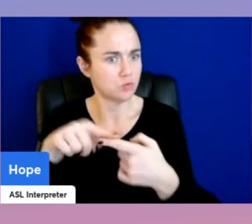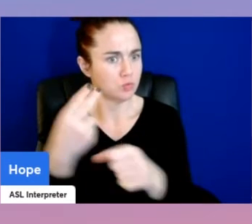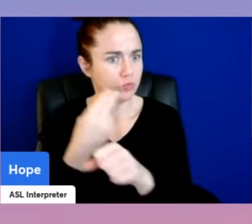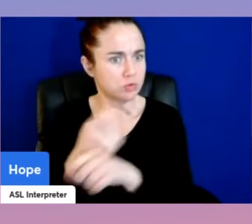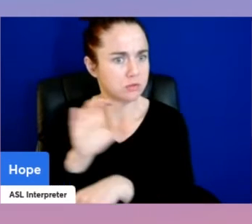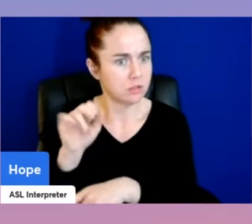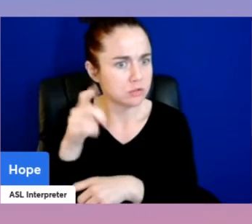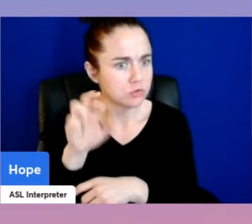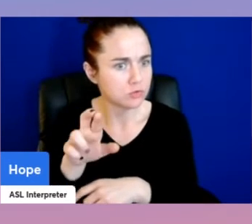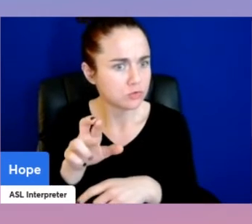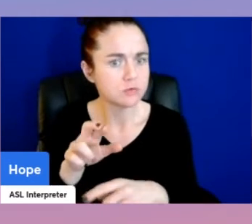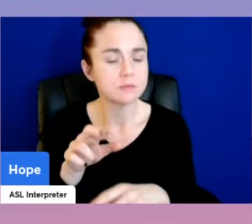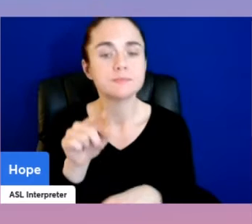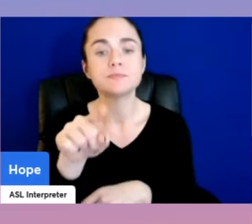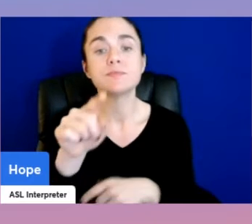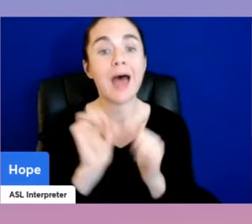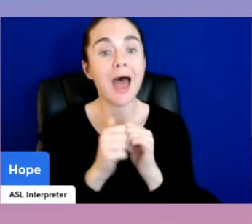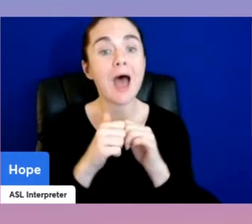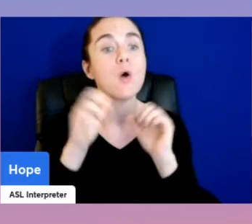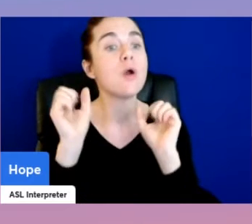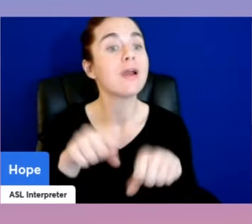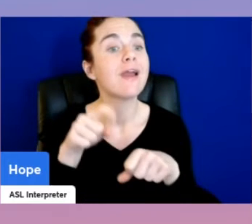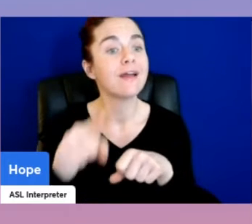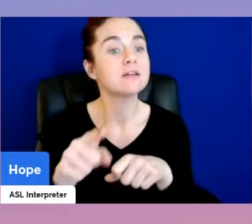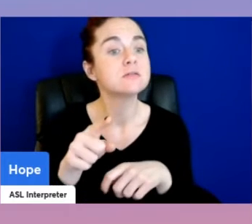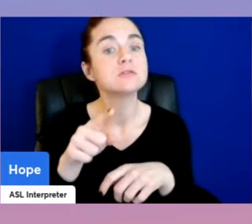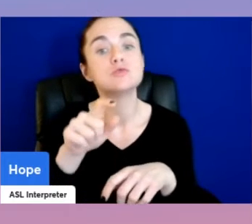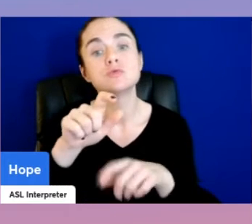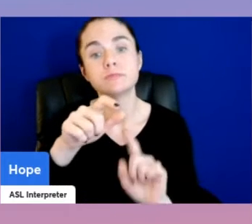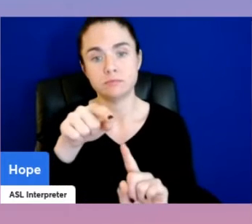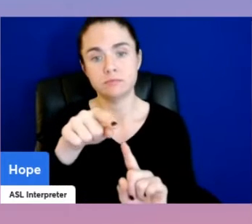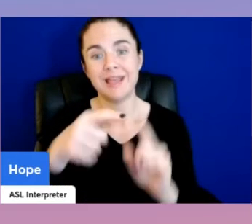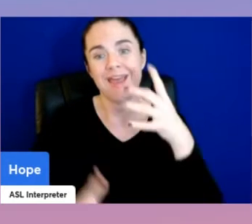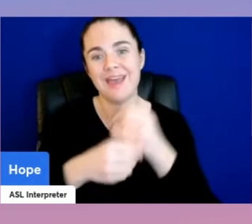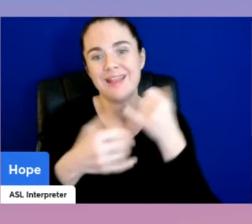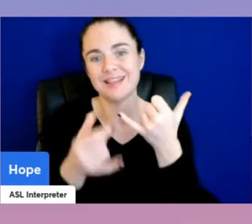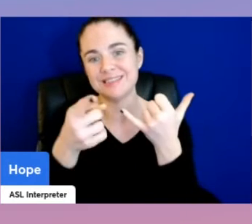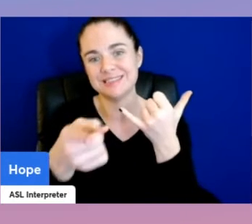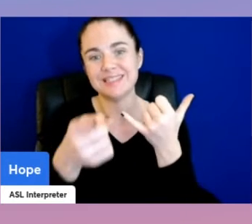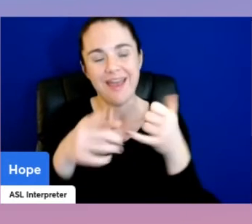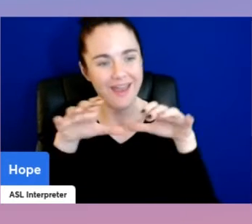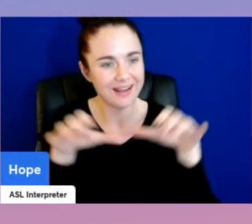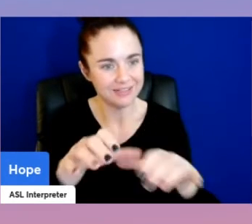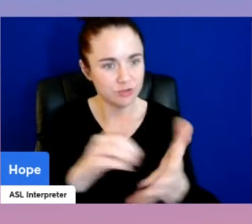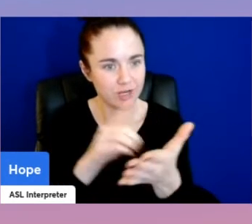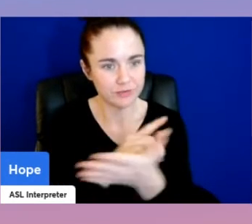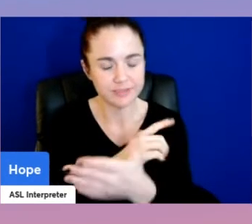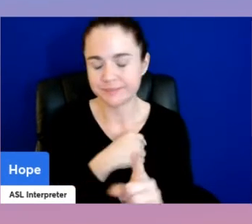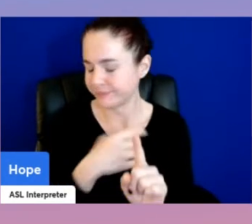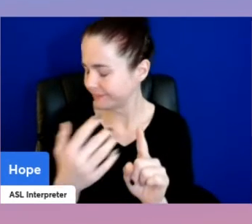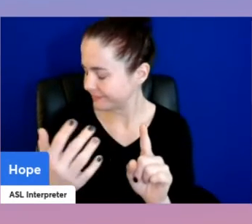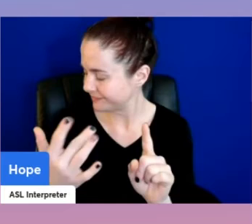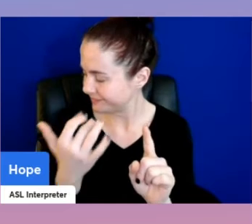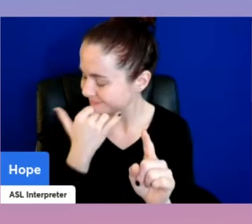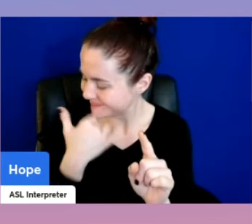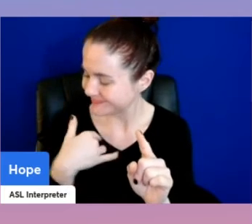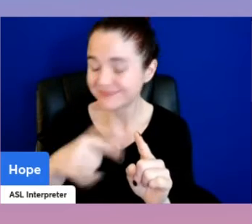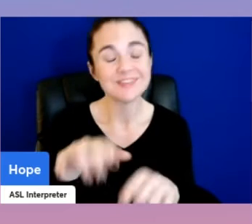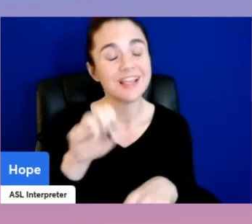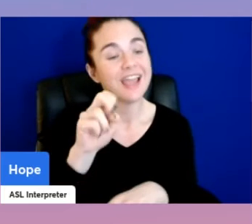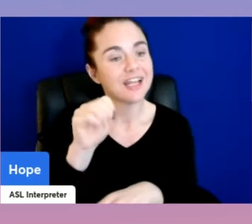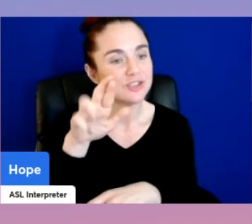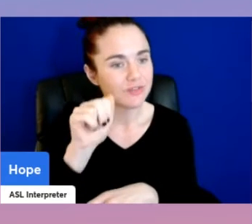need to enable role-based access control and add this Active Directory, Entra ID